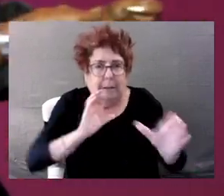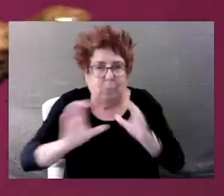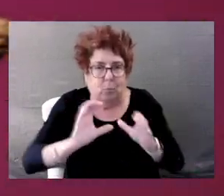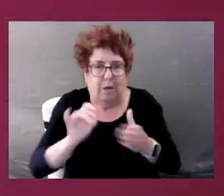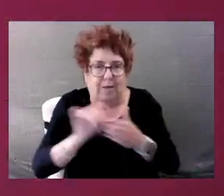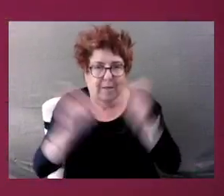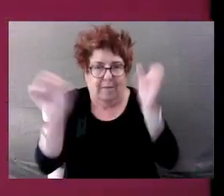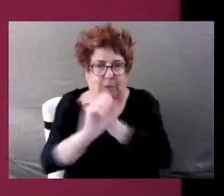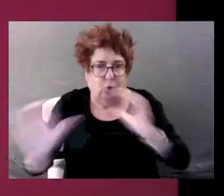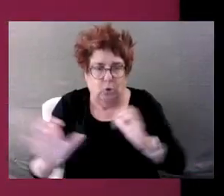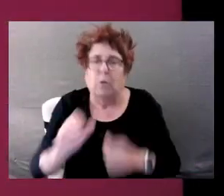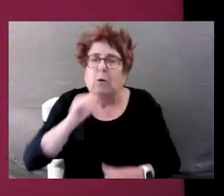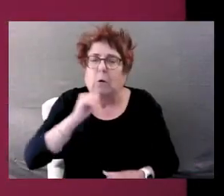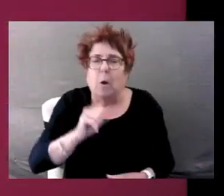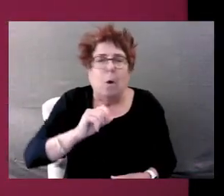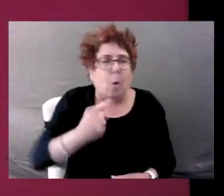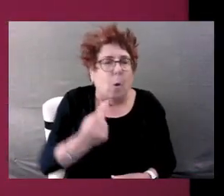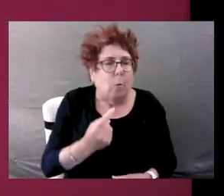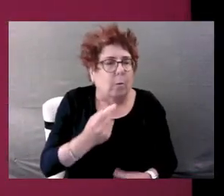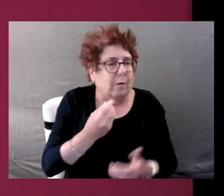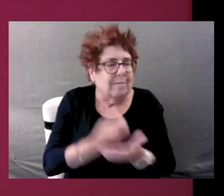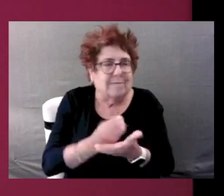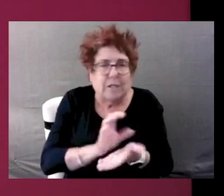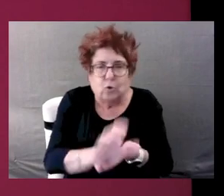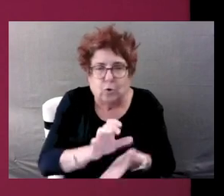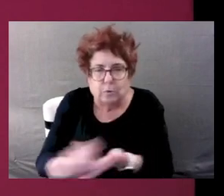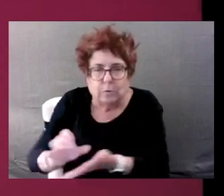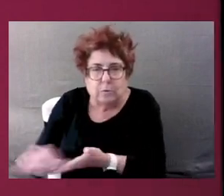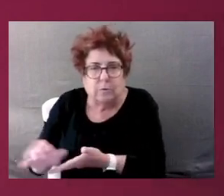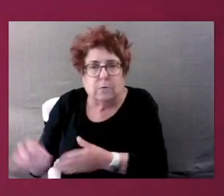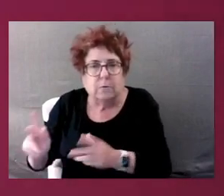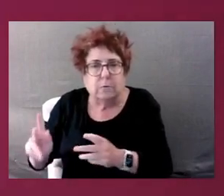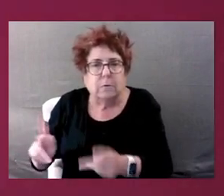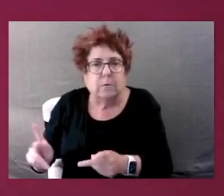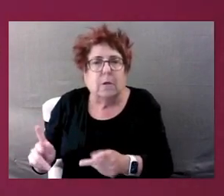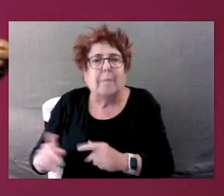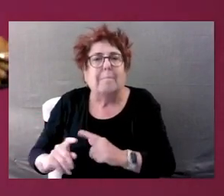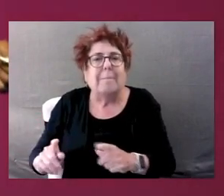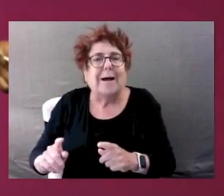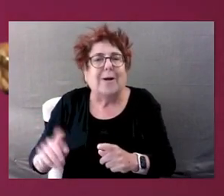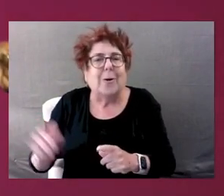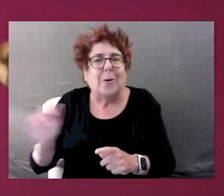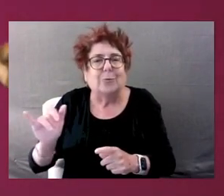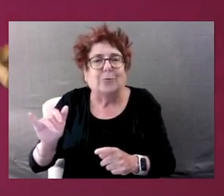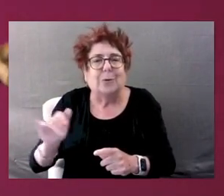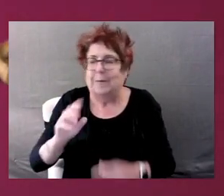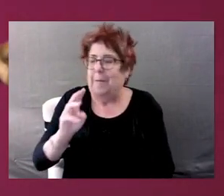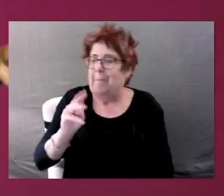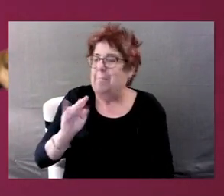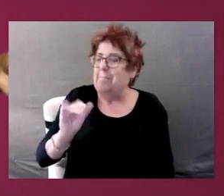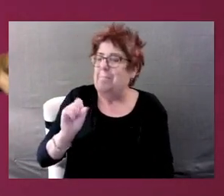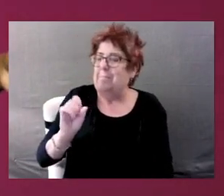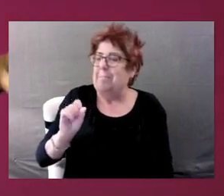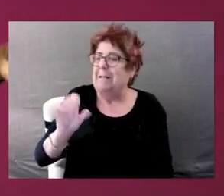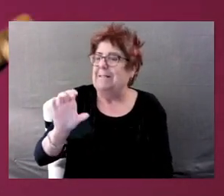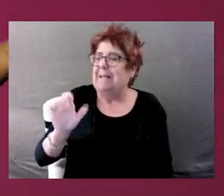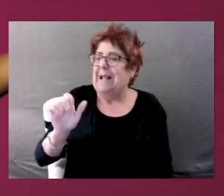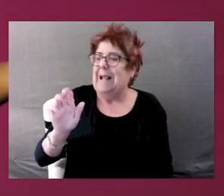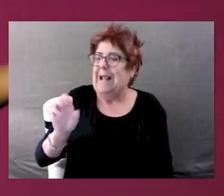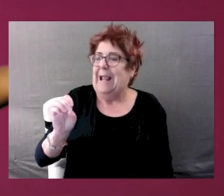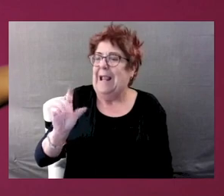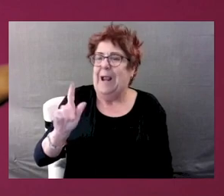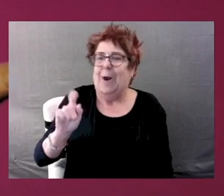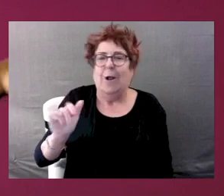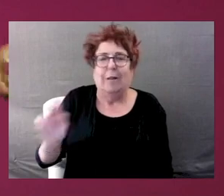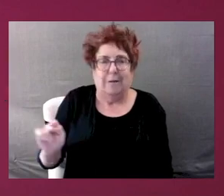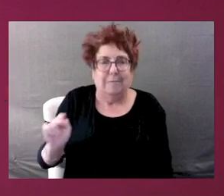our funders, but communicate more importantly that envision to the Miss Carolyns of the world. And part of the reason why we